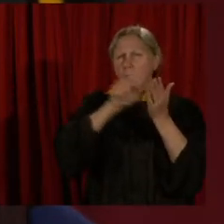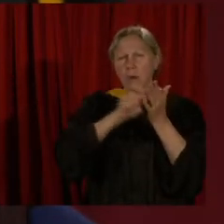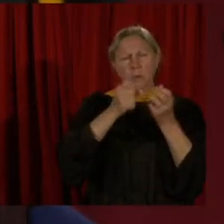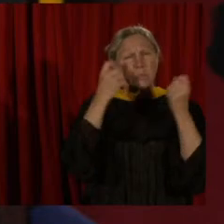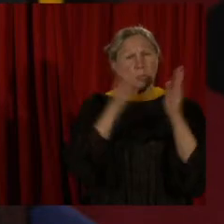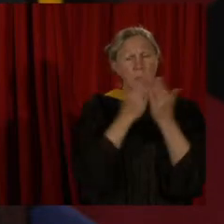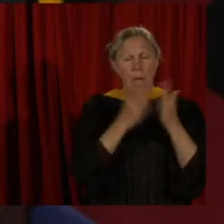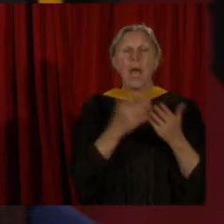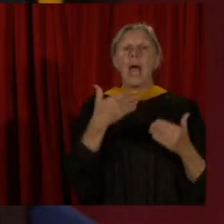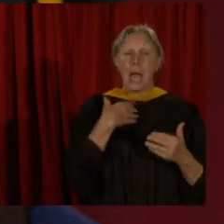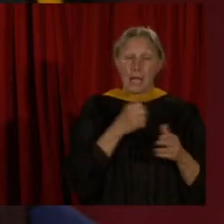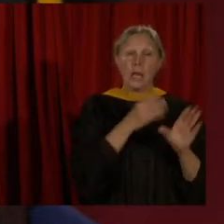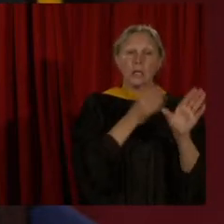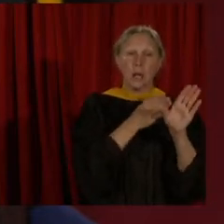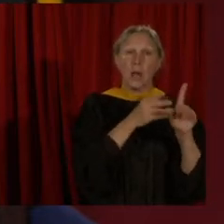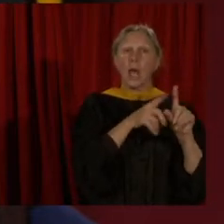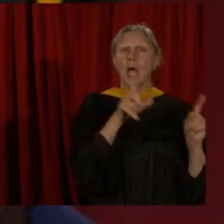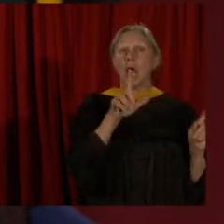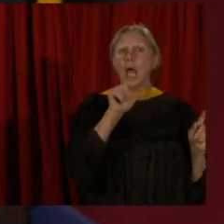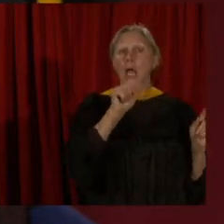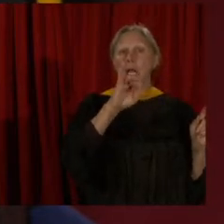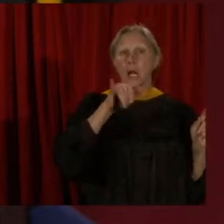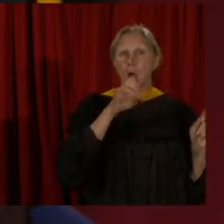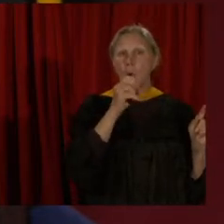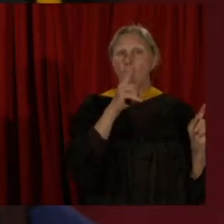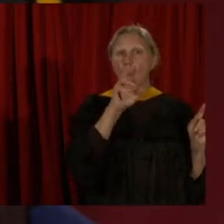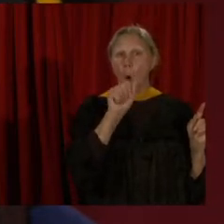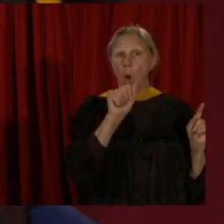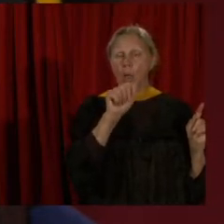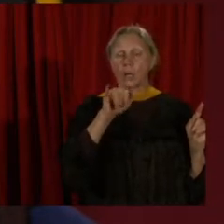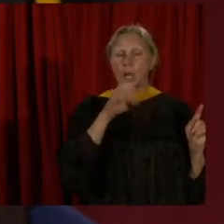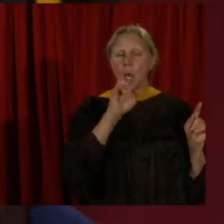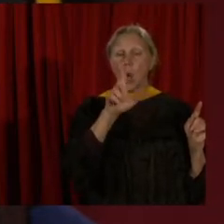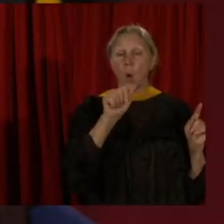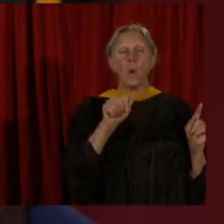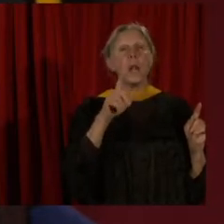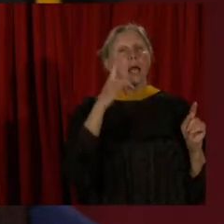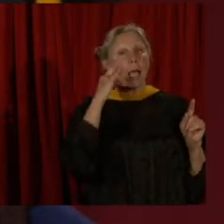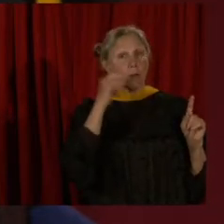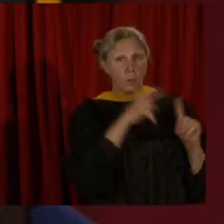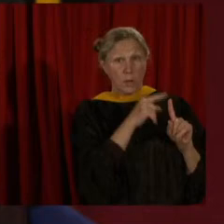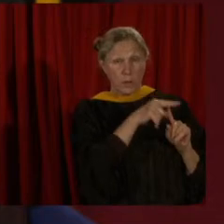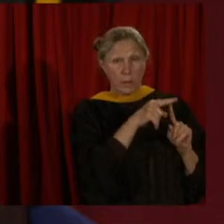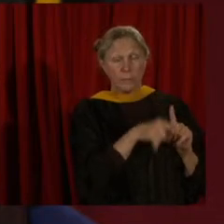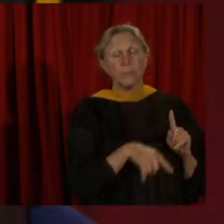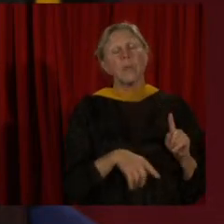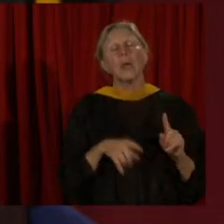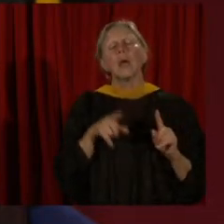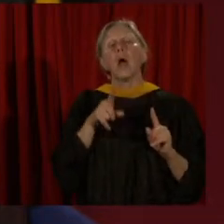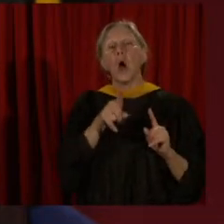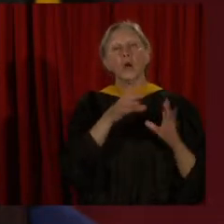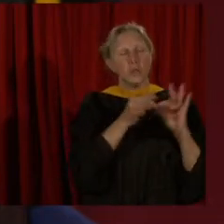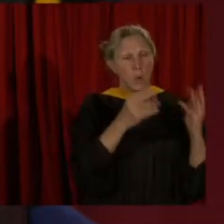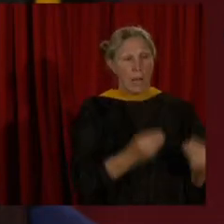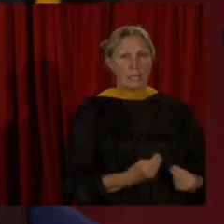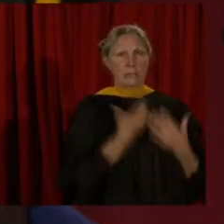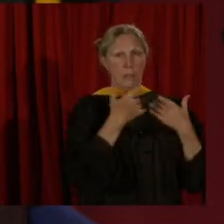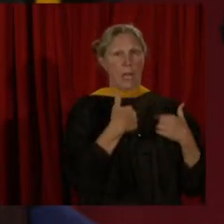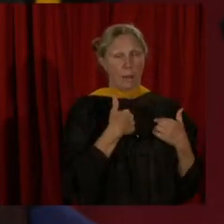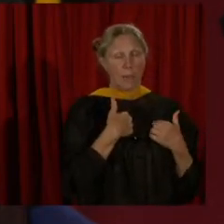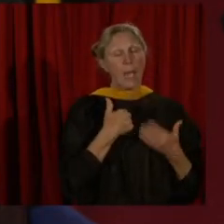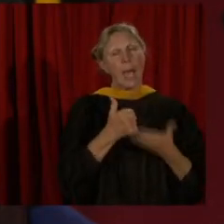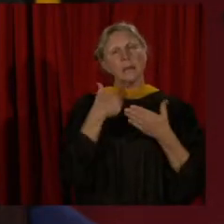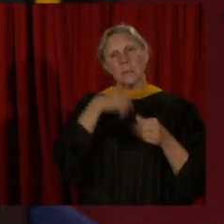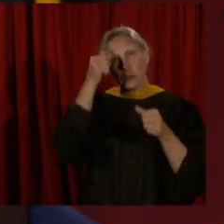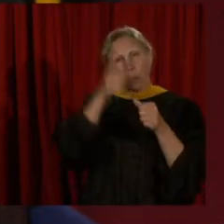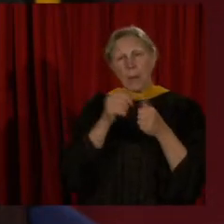clinical practice in La Jolla, California. Her story is an inspiration to me and a reminder that in the